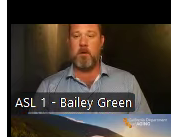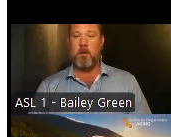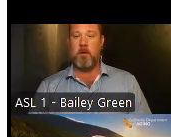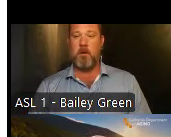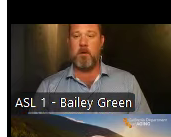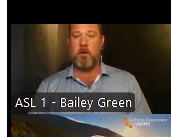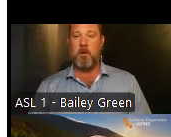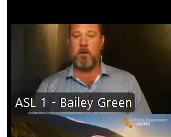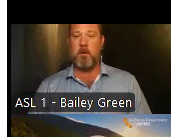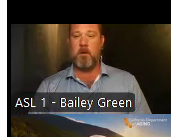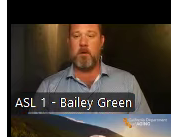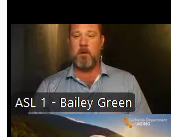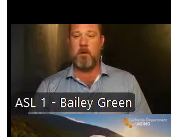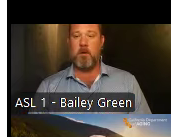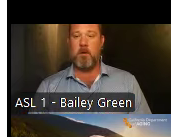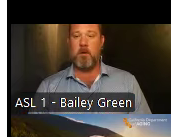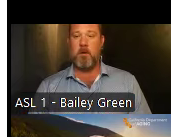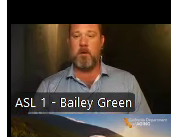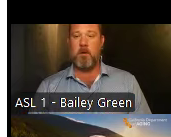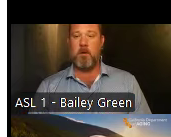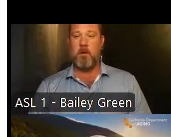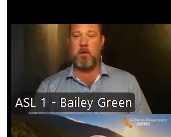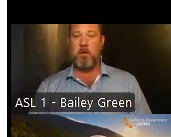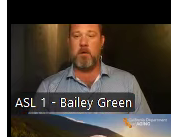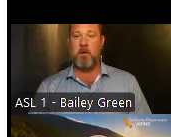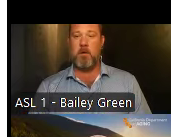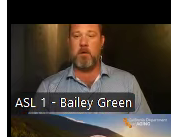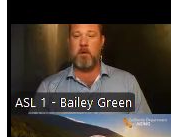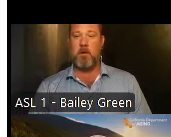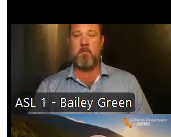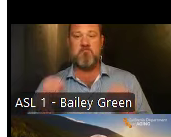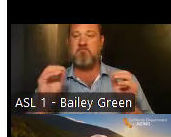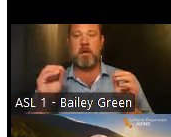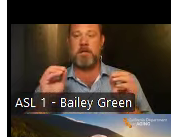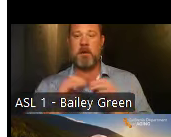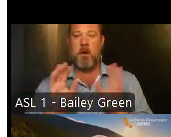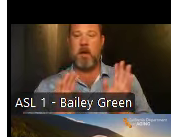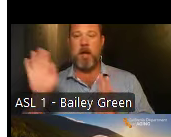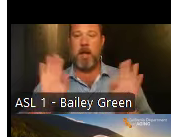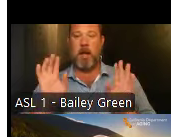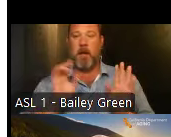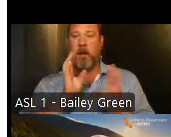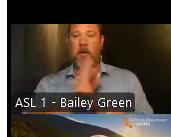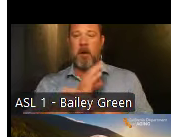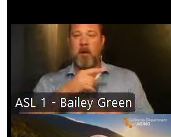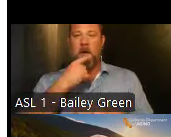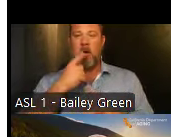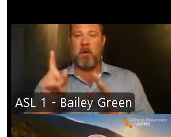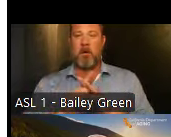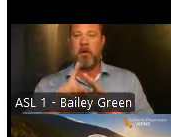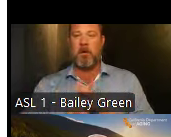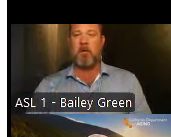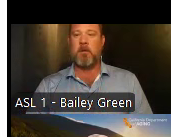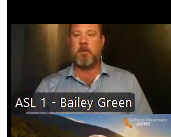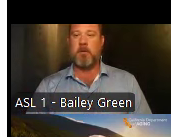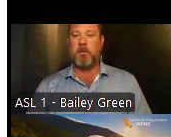And in terms of those joining us virtually at this time, I am not seeing any of our virtual public attendees with their